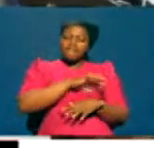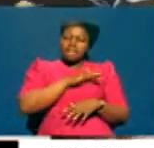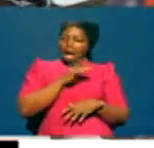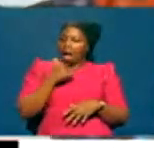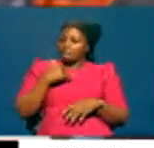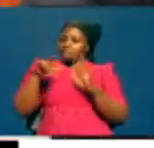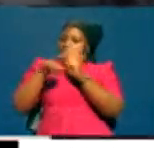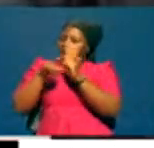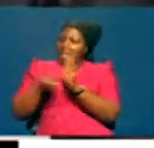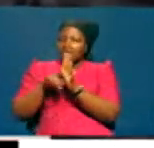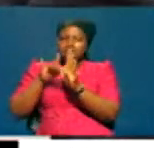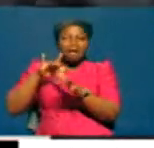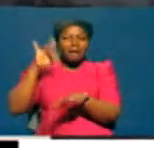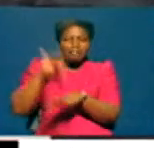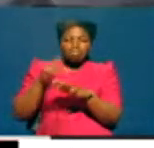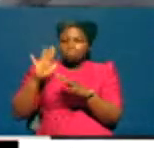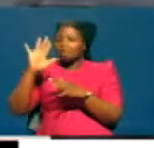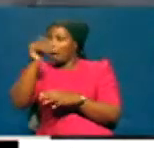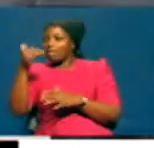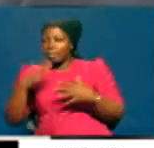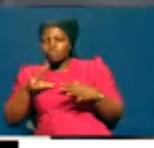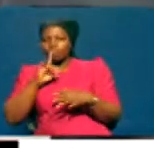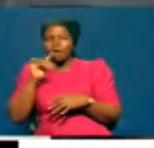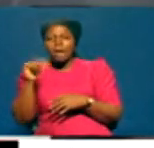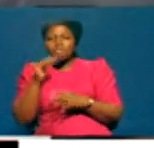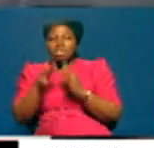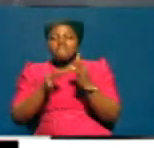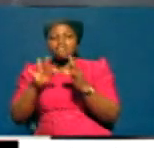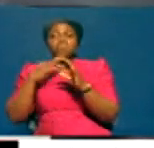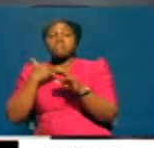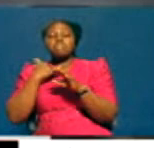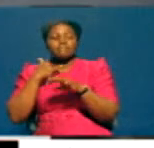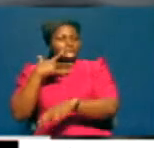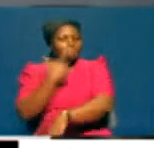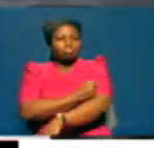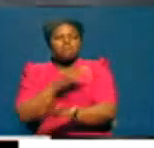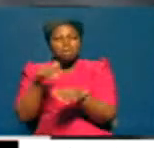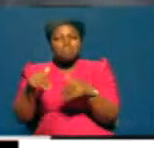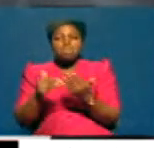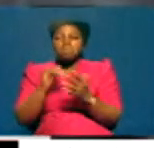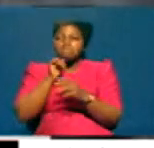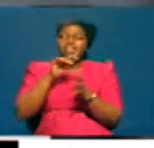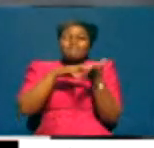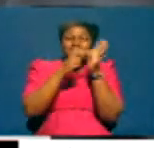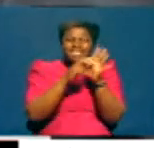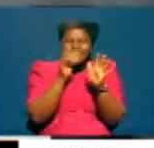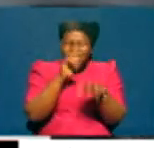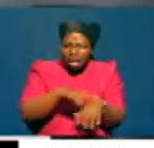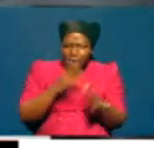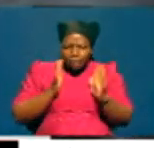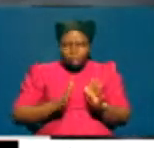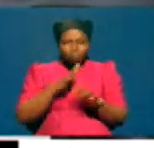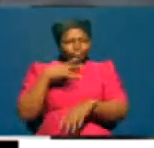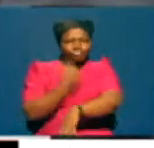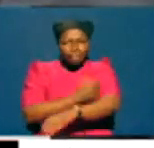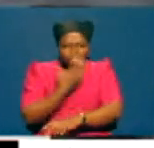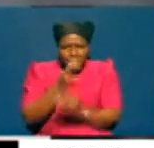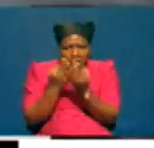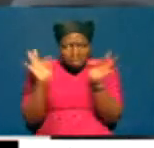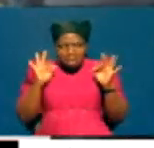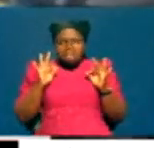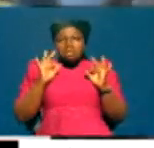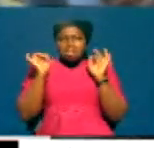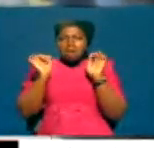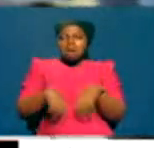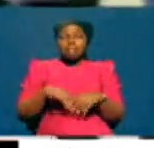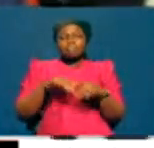still not sure whether they should take it or not. And also, does it mean that after one has taken the vaccine, they are free and now they can be reckless about